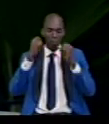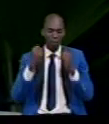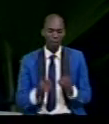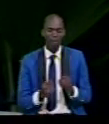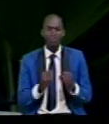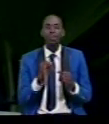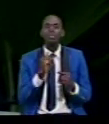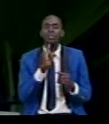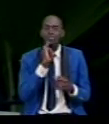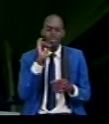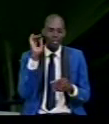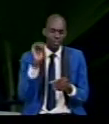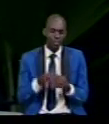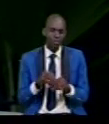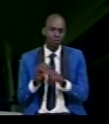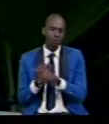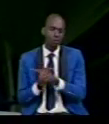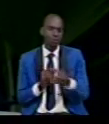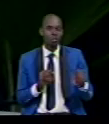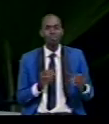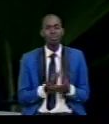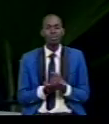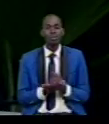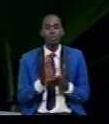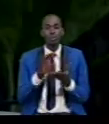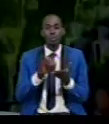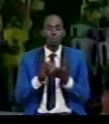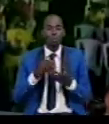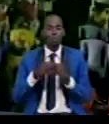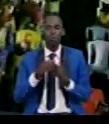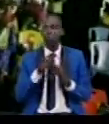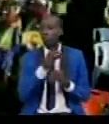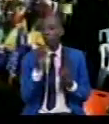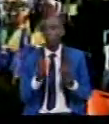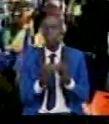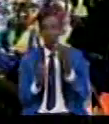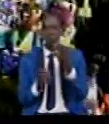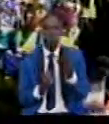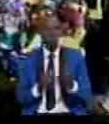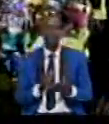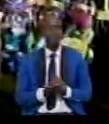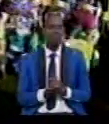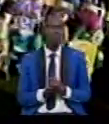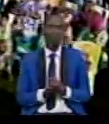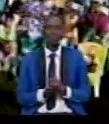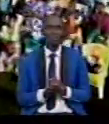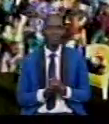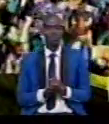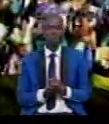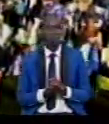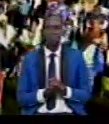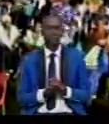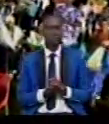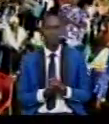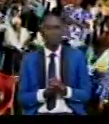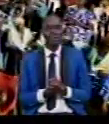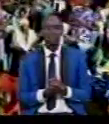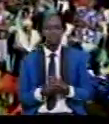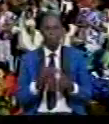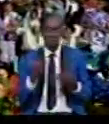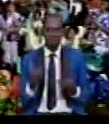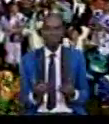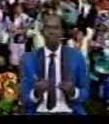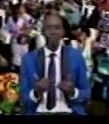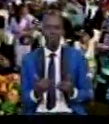you. The problem is no more there. You start sending your message down